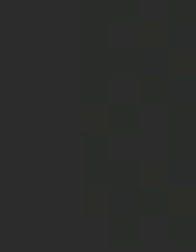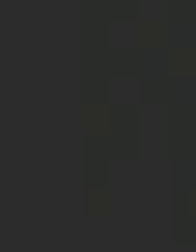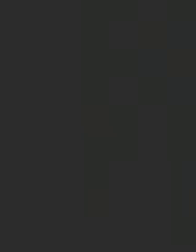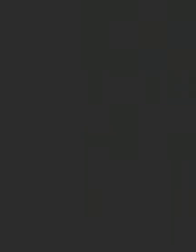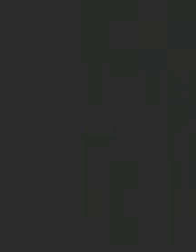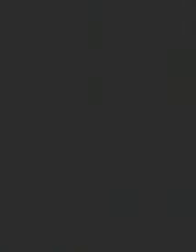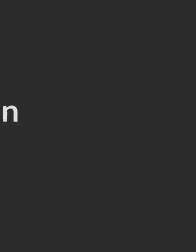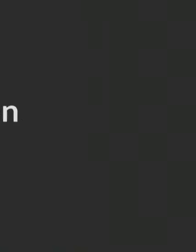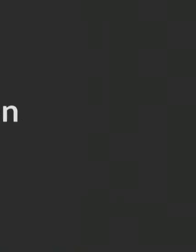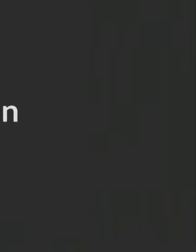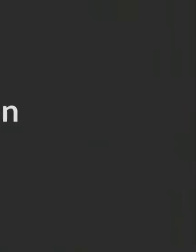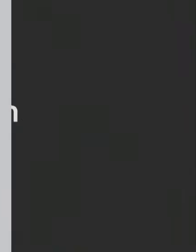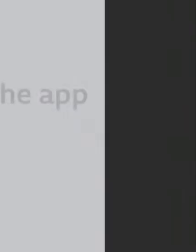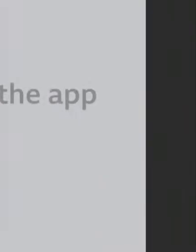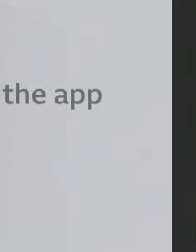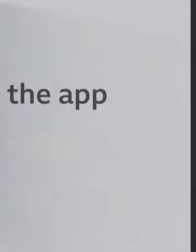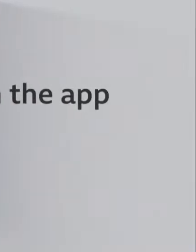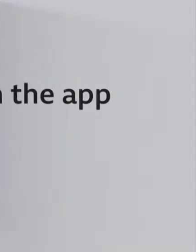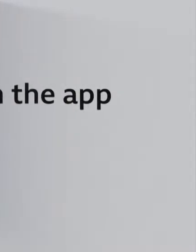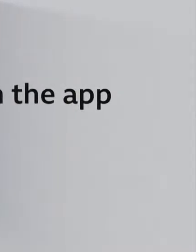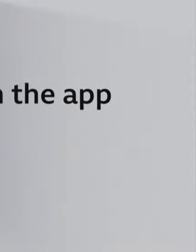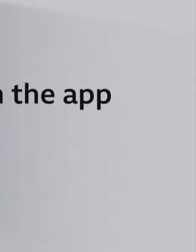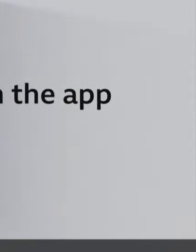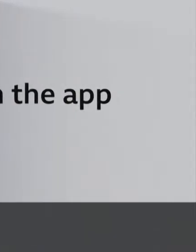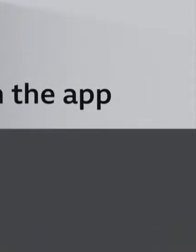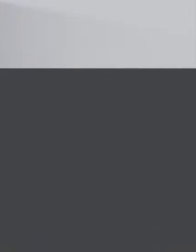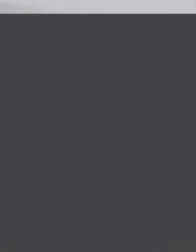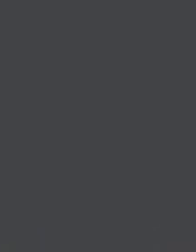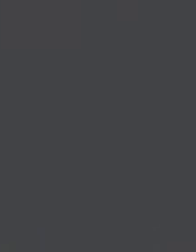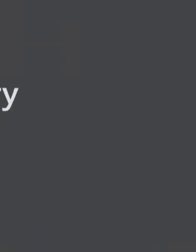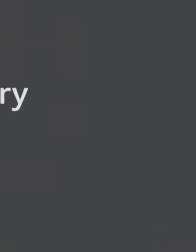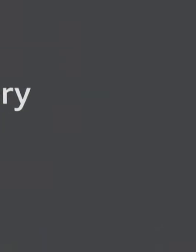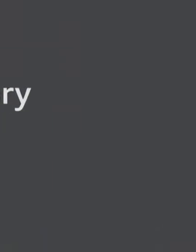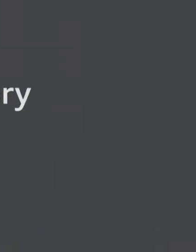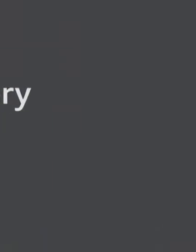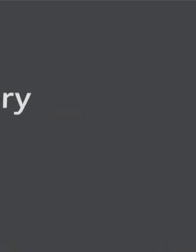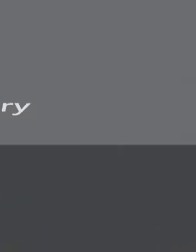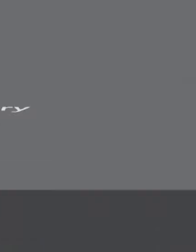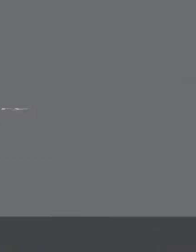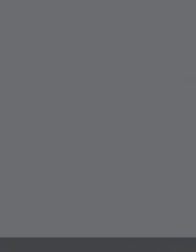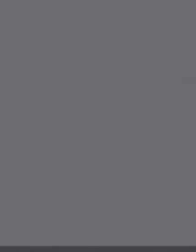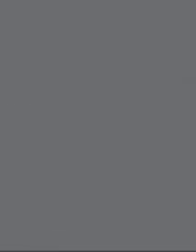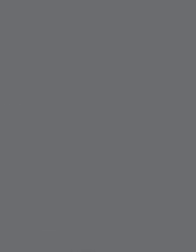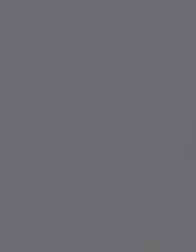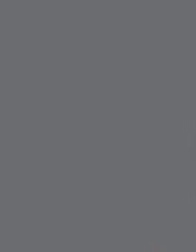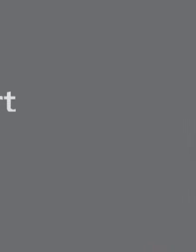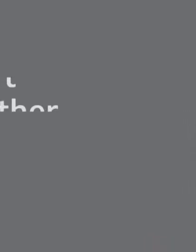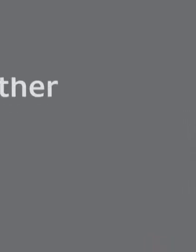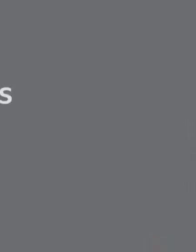See the headlines as they happen and watch BBC News live in the app and get the full story with